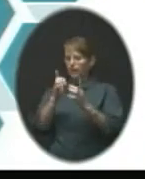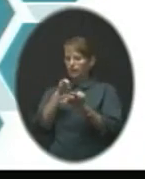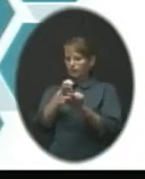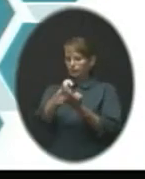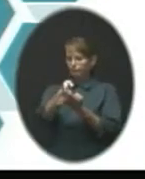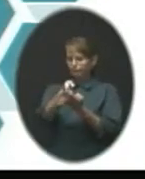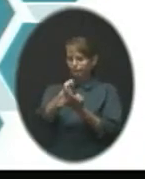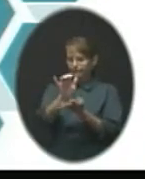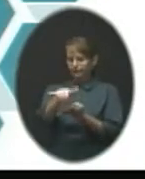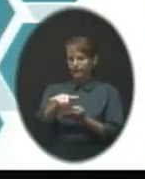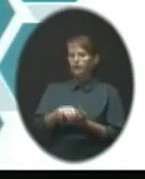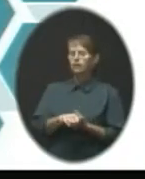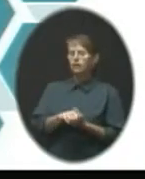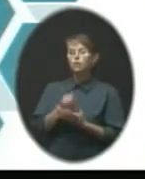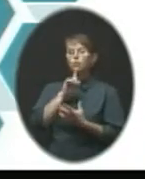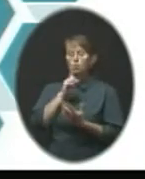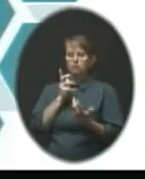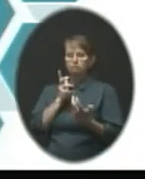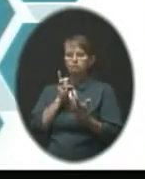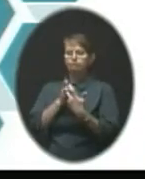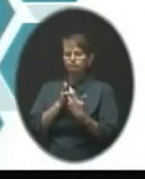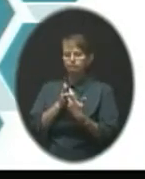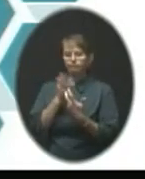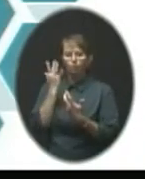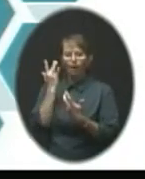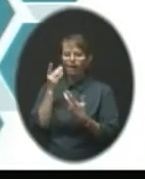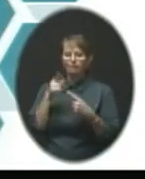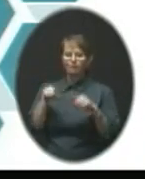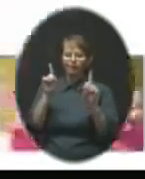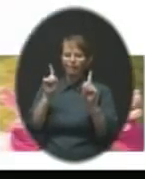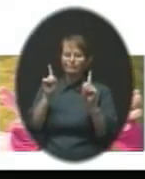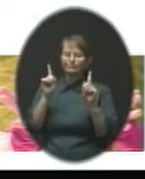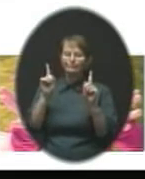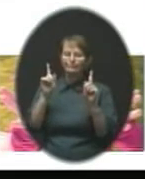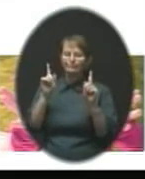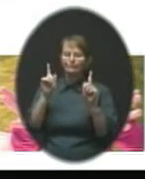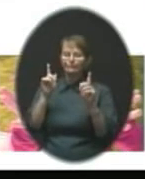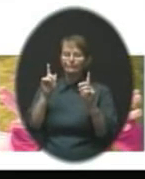so fitting because obviously that is our mission, is to educate students.